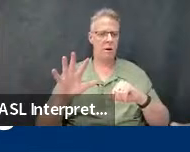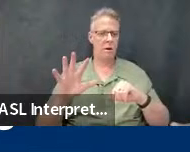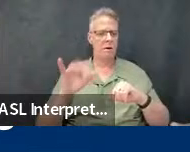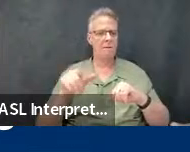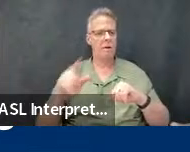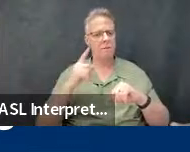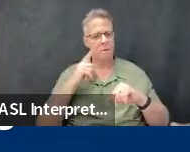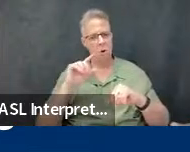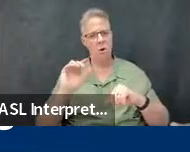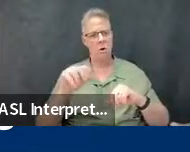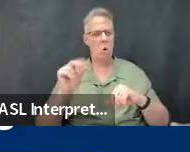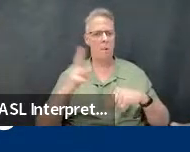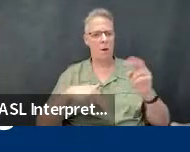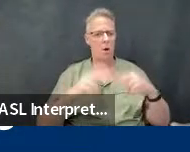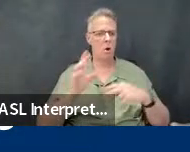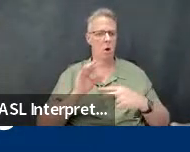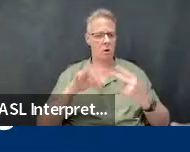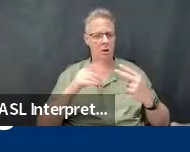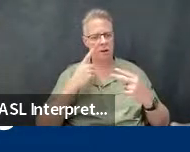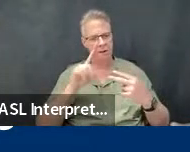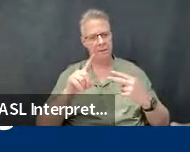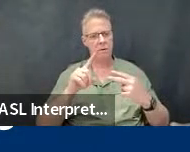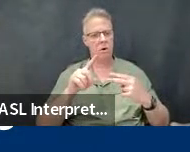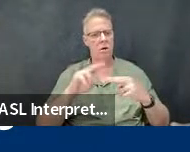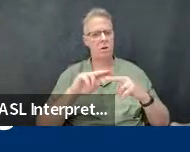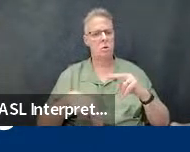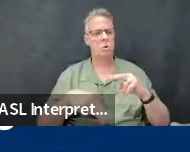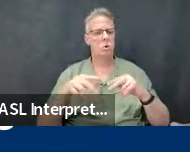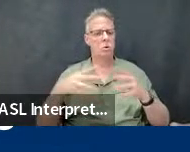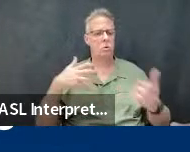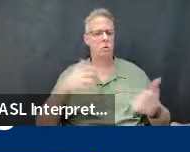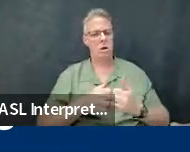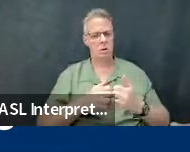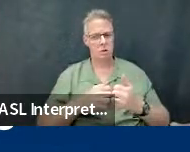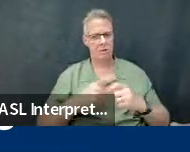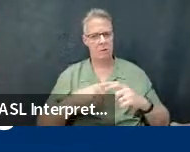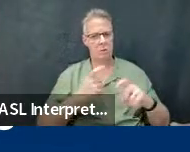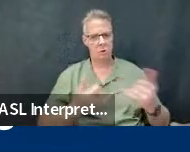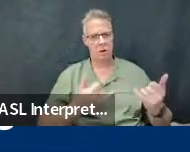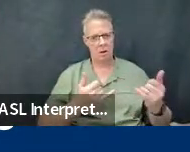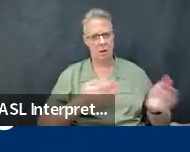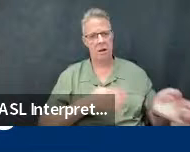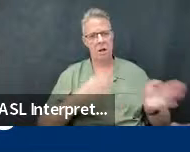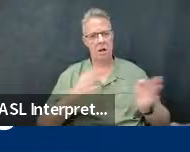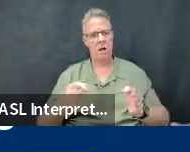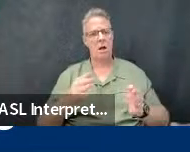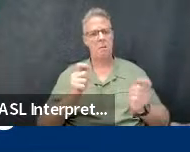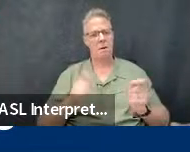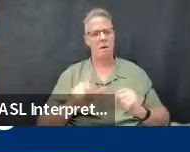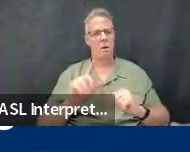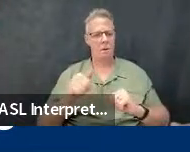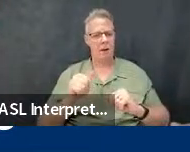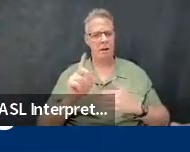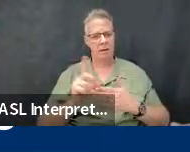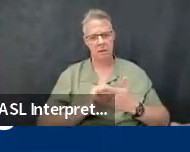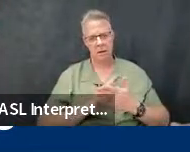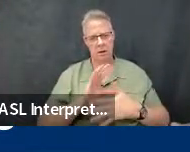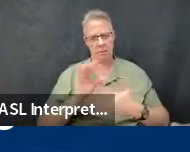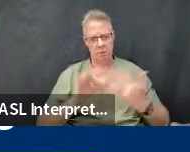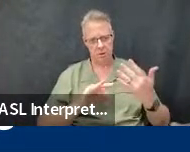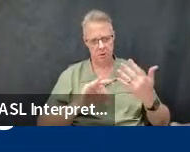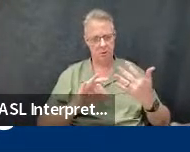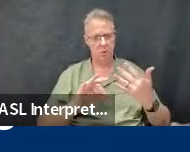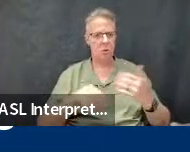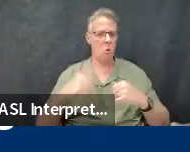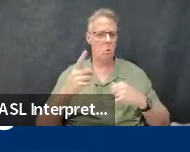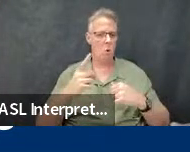is forecast to increase crashes 28% over current conditions. And the modified LPA and design options, either